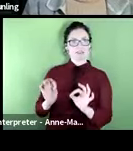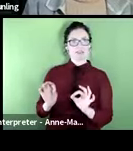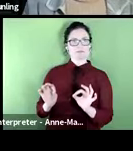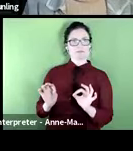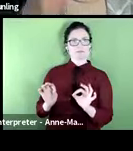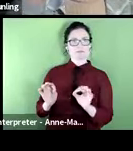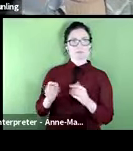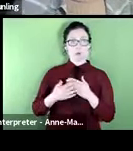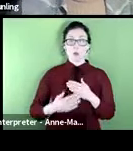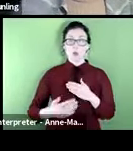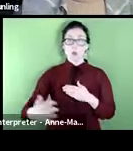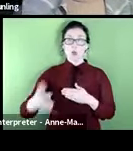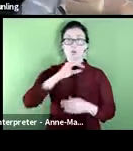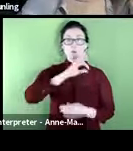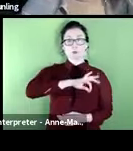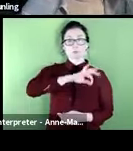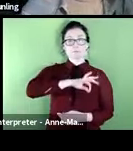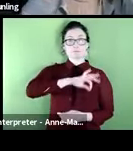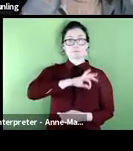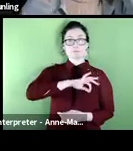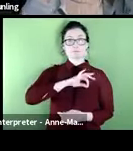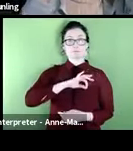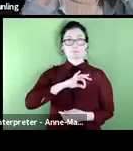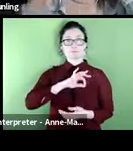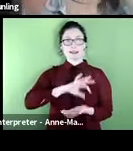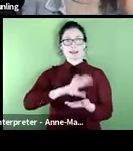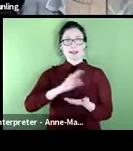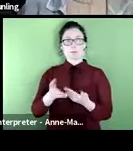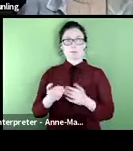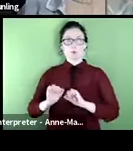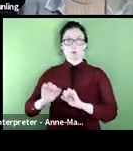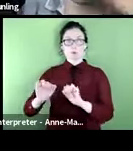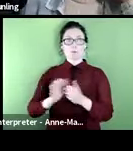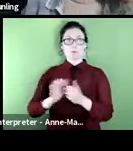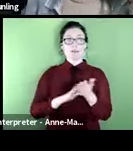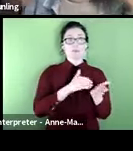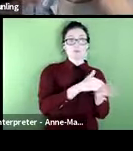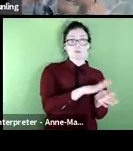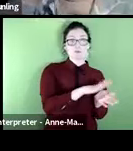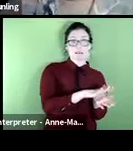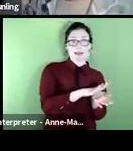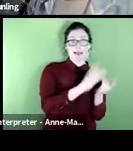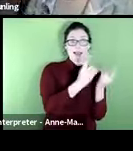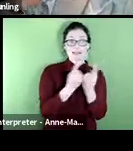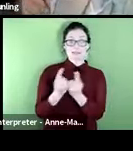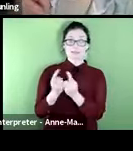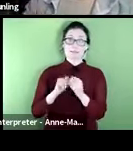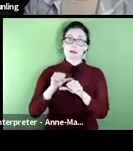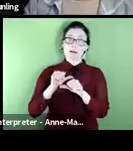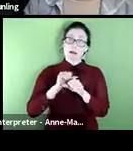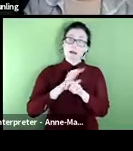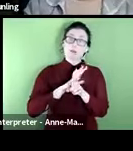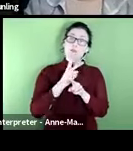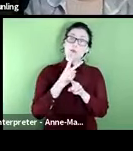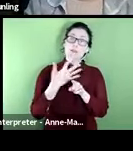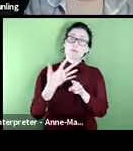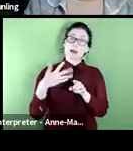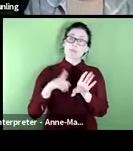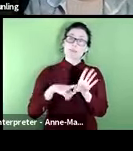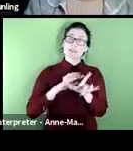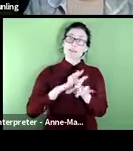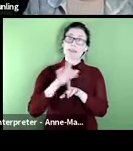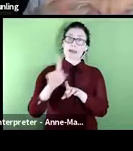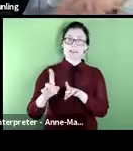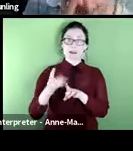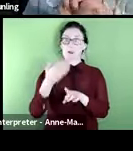Long-term gains in capital, when you sell your assets after 25 years, is free from any kind